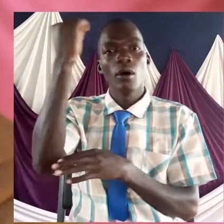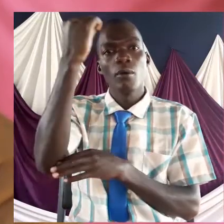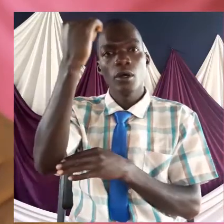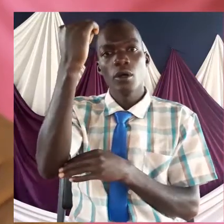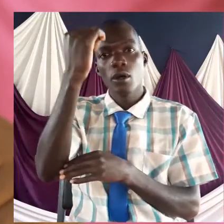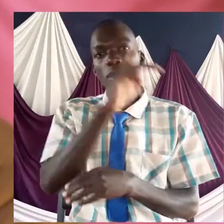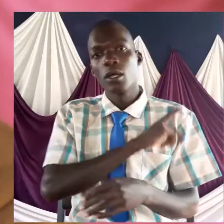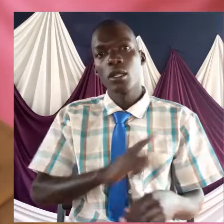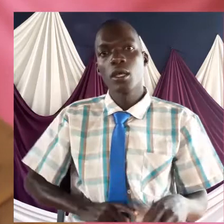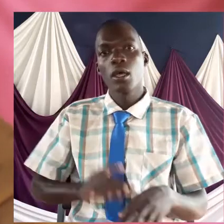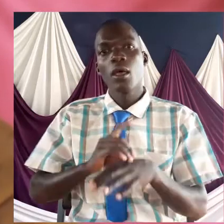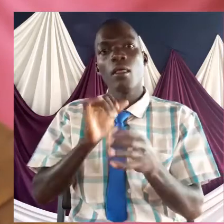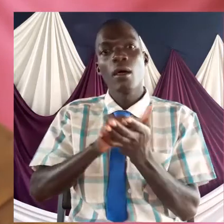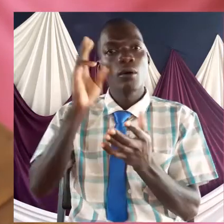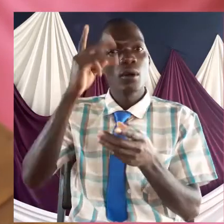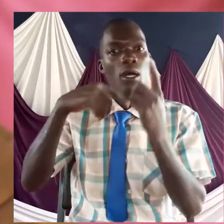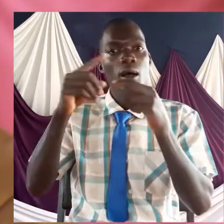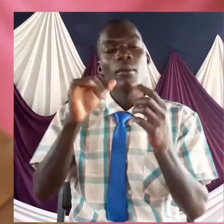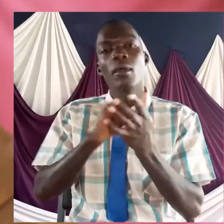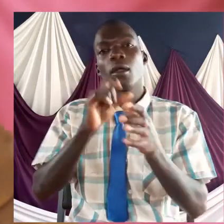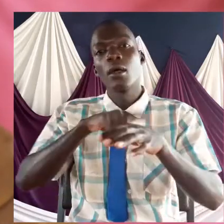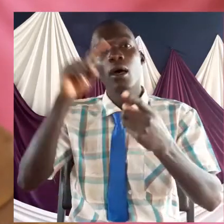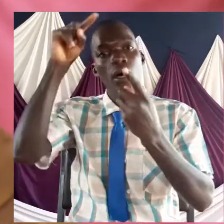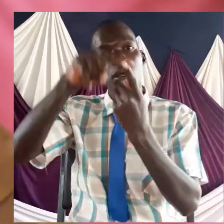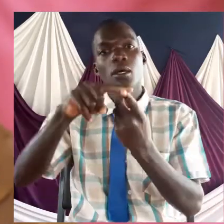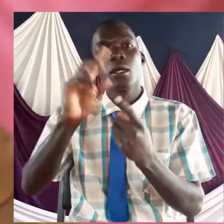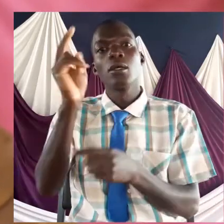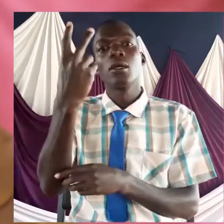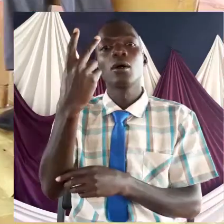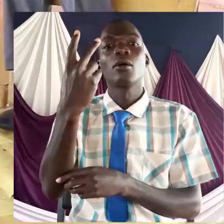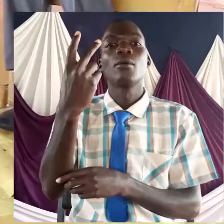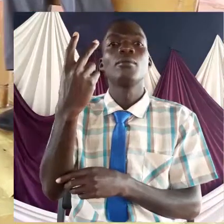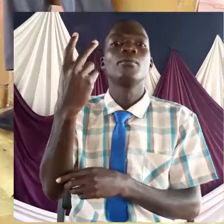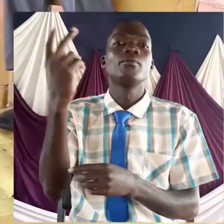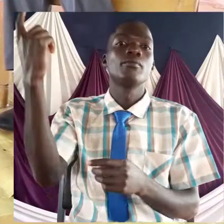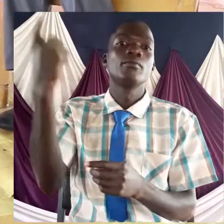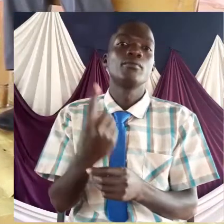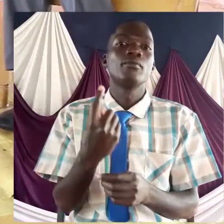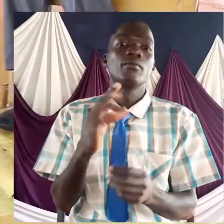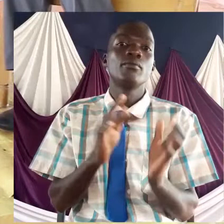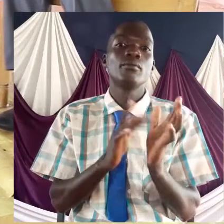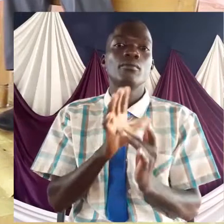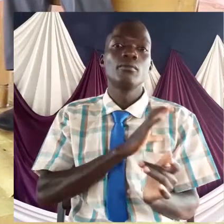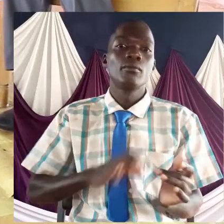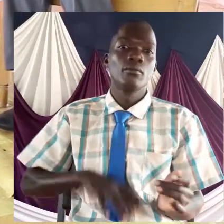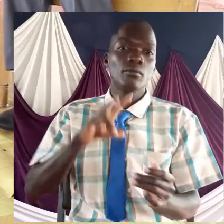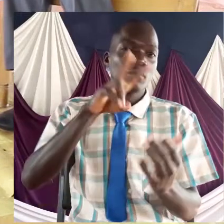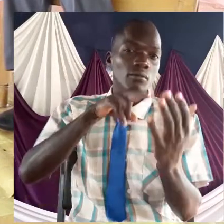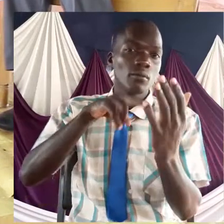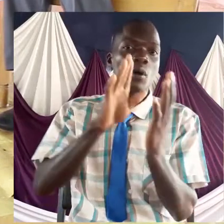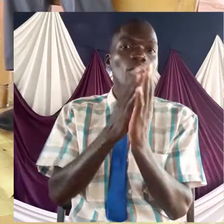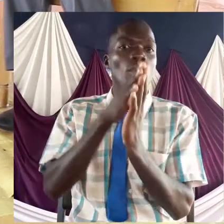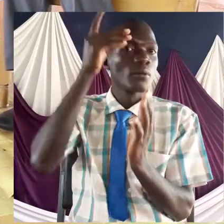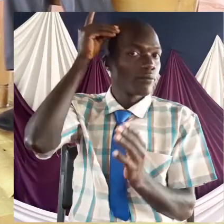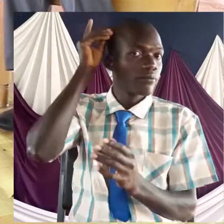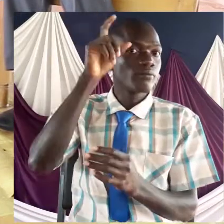kingdoms that will come from that time until second advent of Jesus Christ. Yes. When you read the book of Daniel